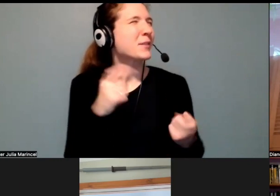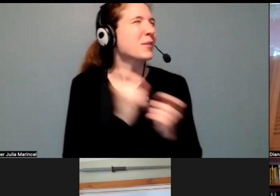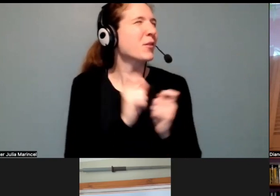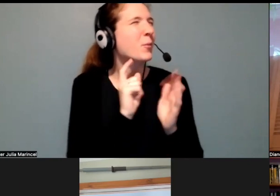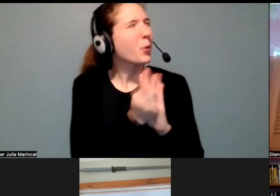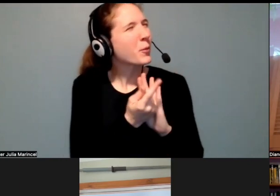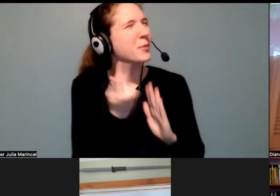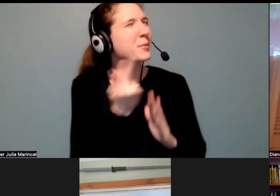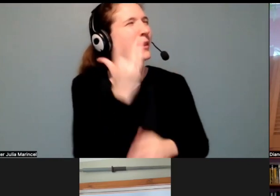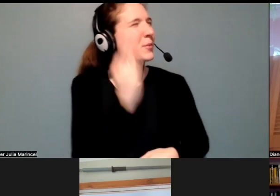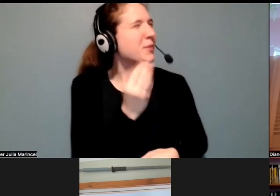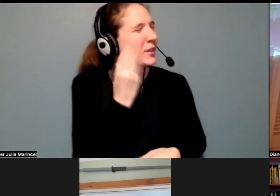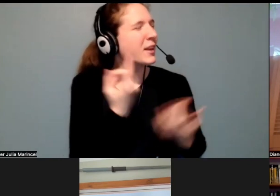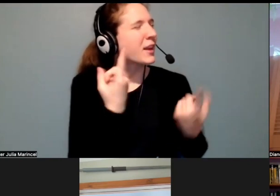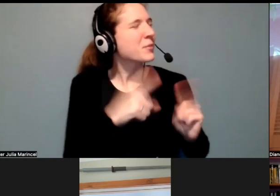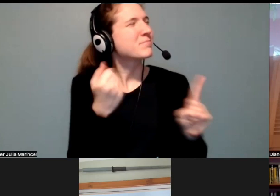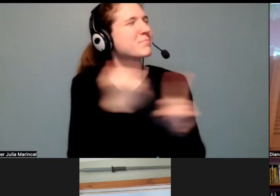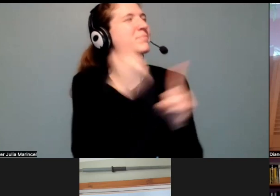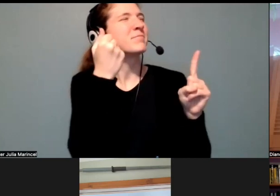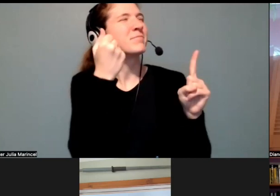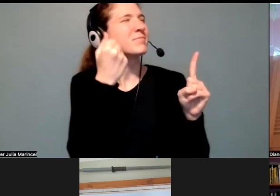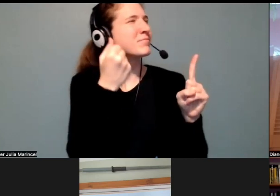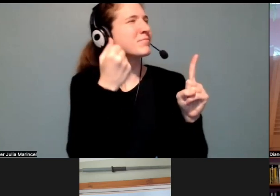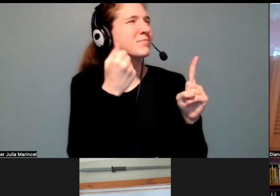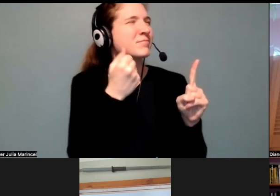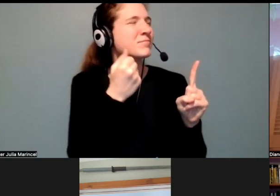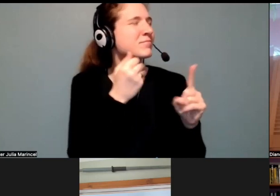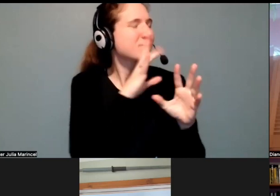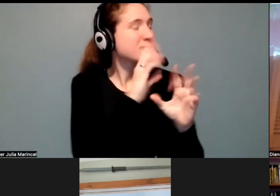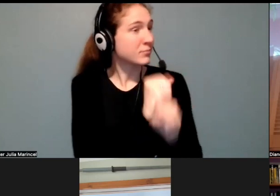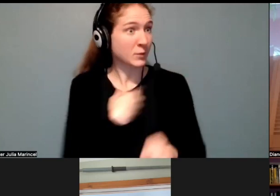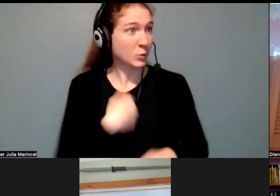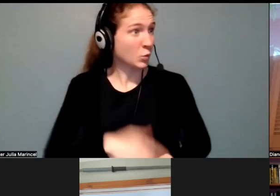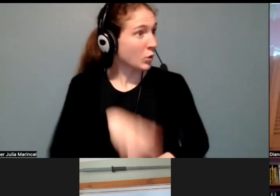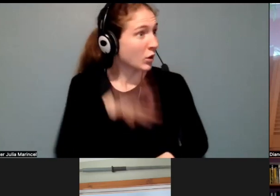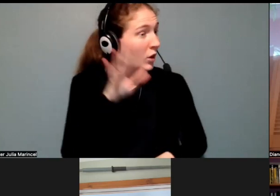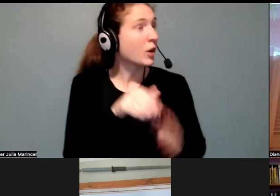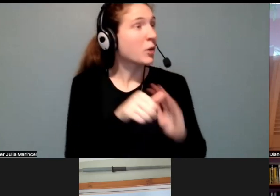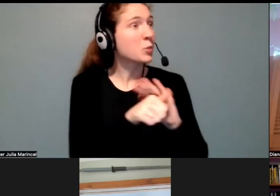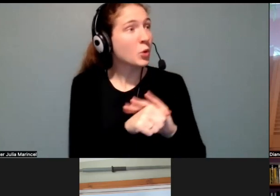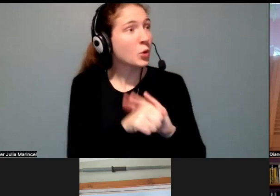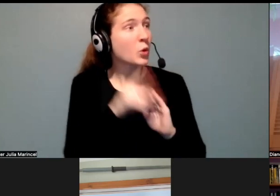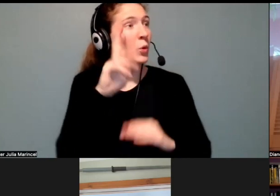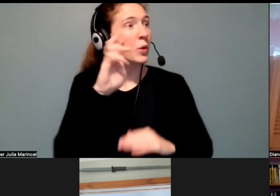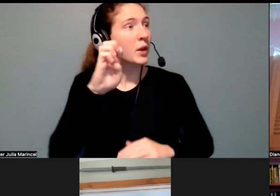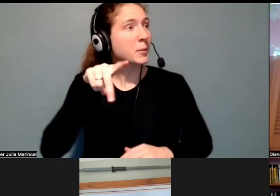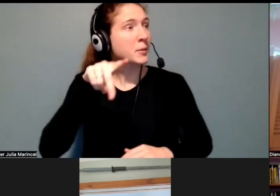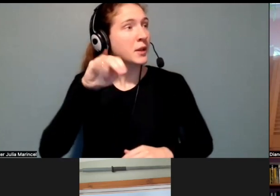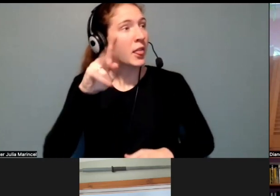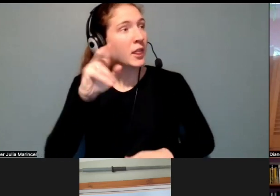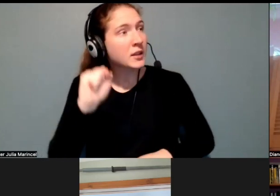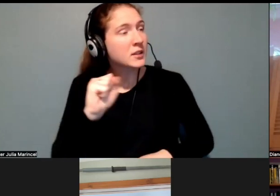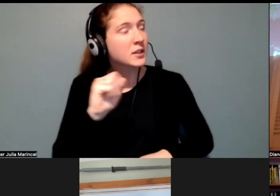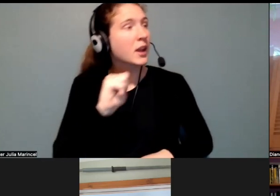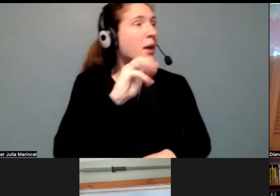that triggered it. I grew up loving turtles and reptiles and amphibians and all